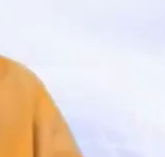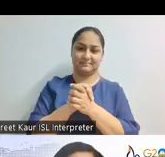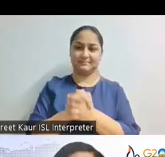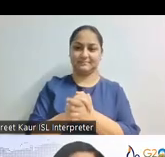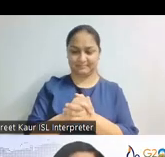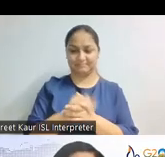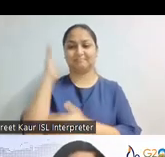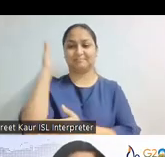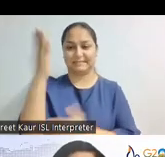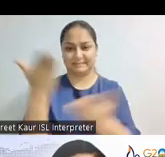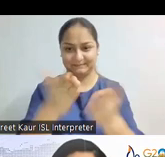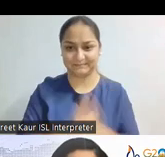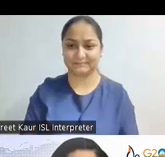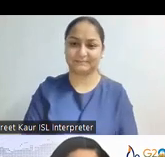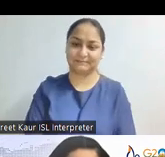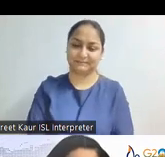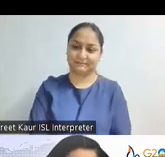to put her slides on screen?